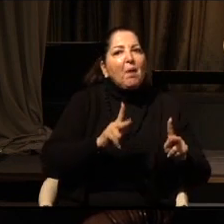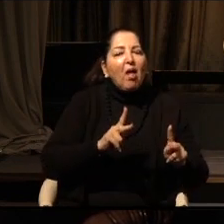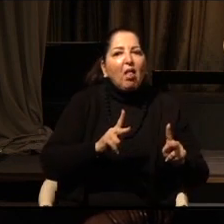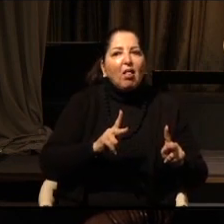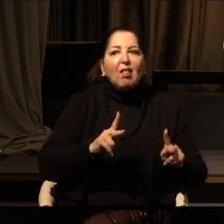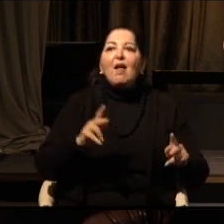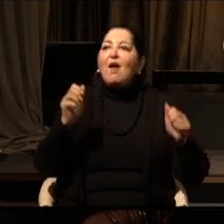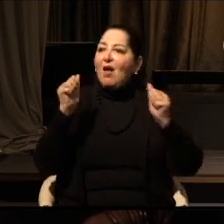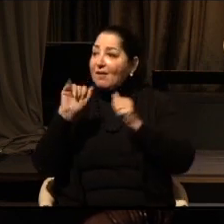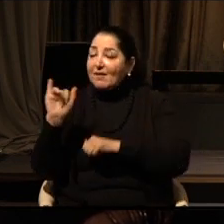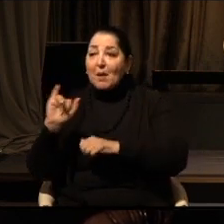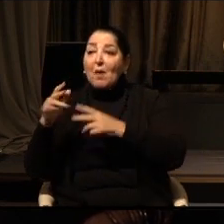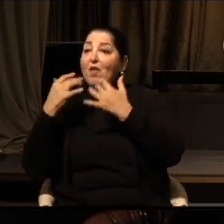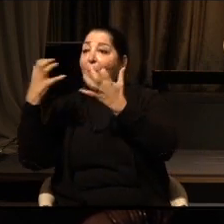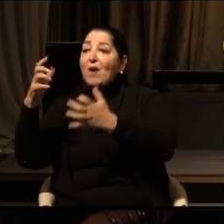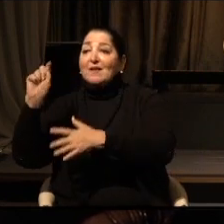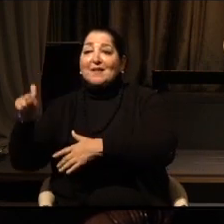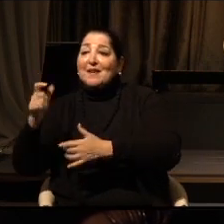it.